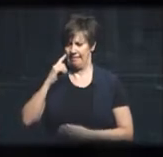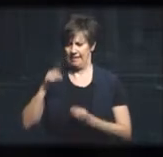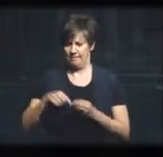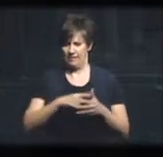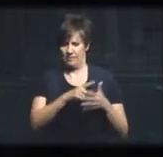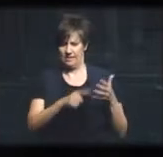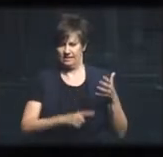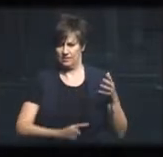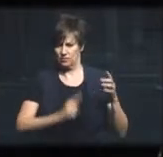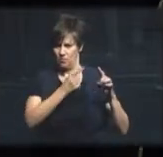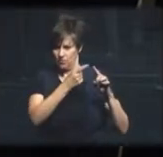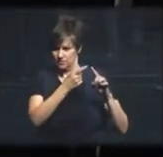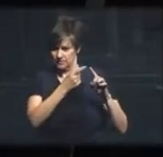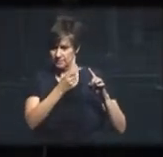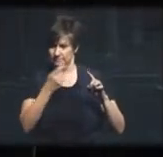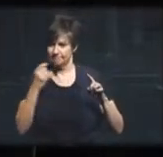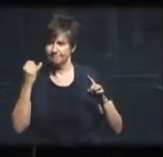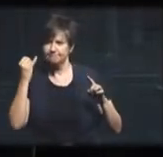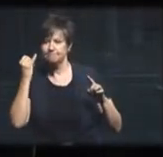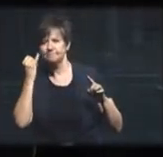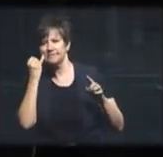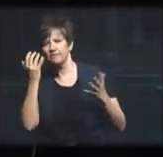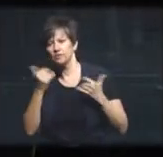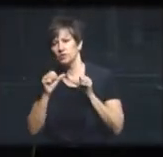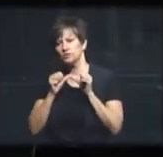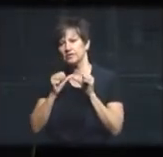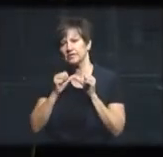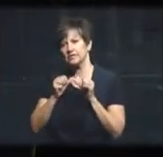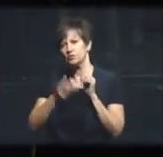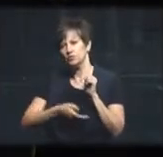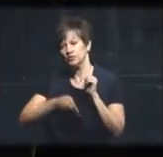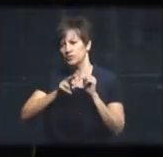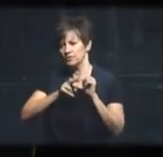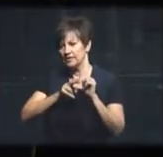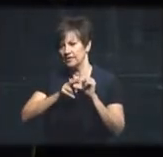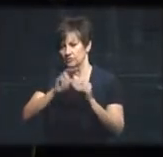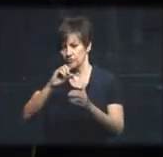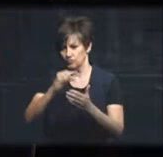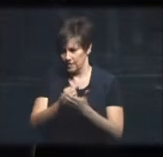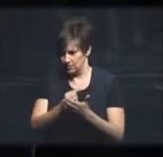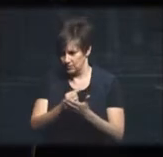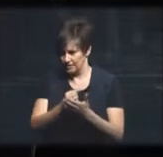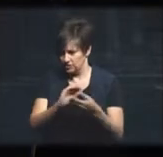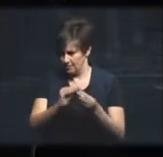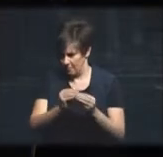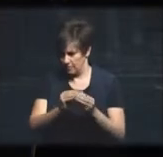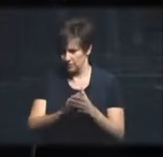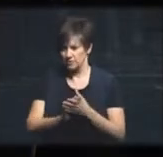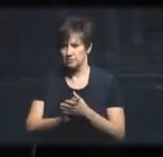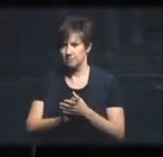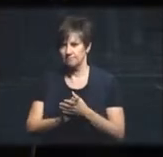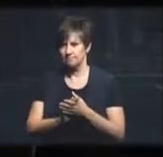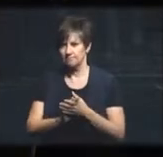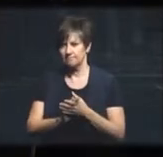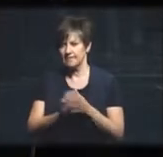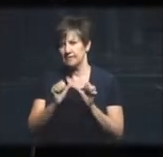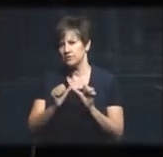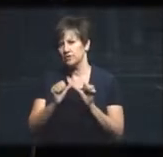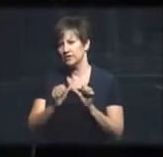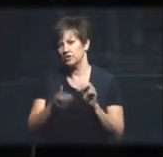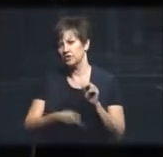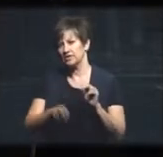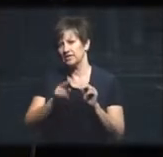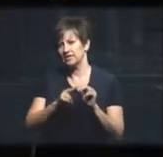five goals is that if we want to continue to increase graduation numbers, if we want to continue to